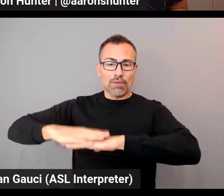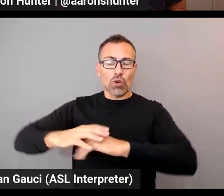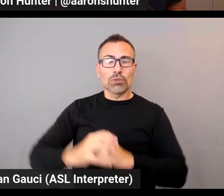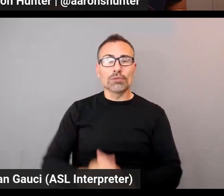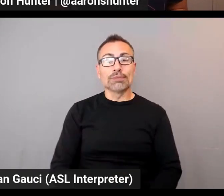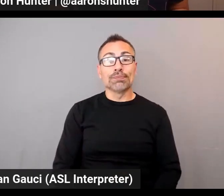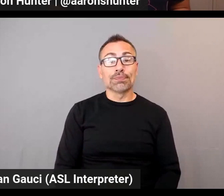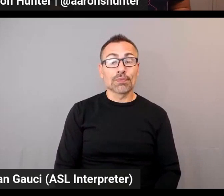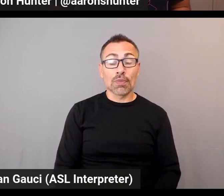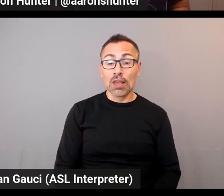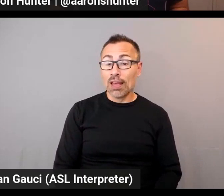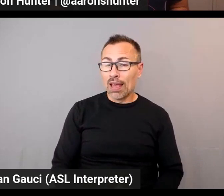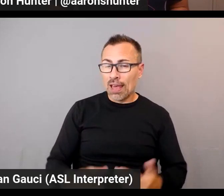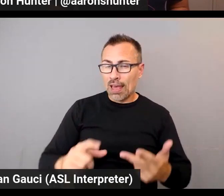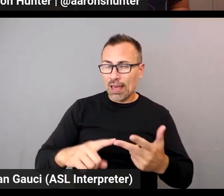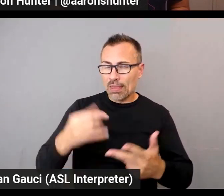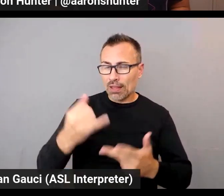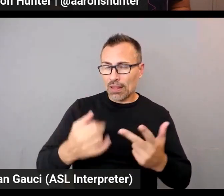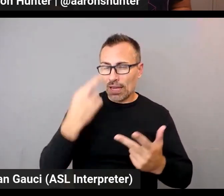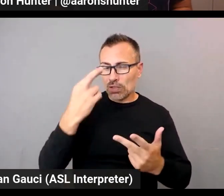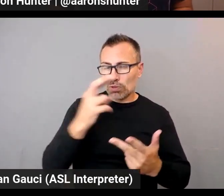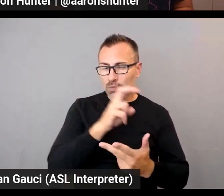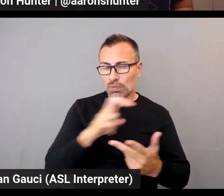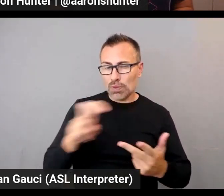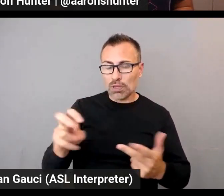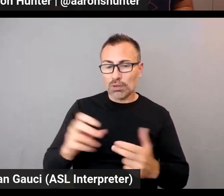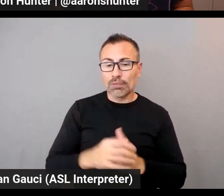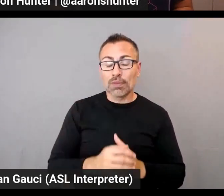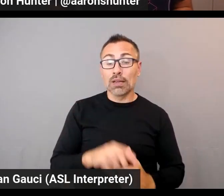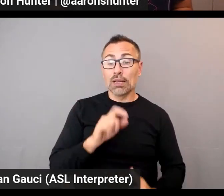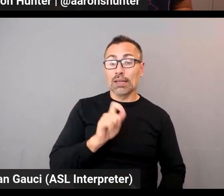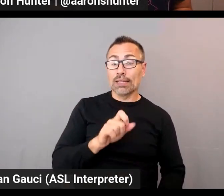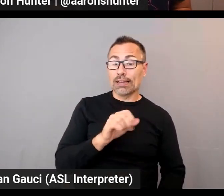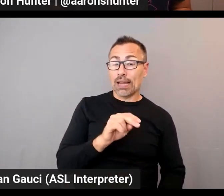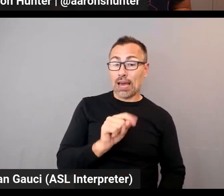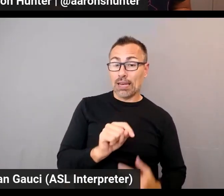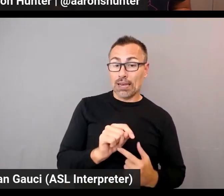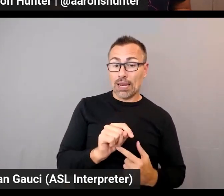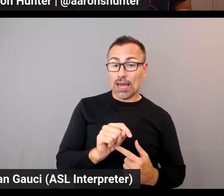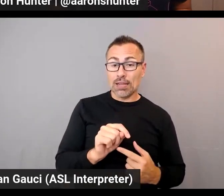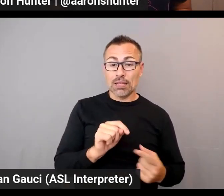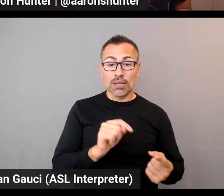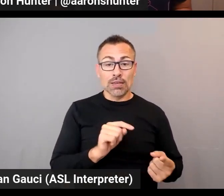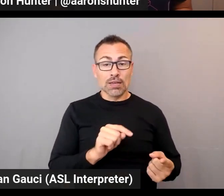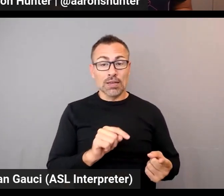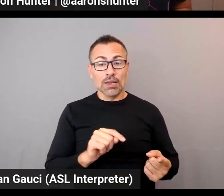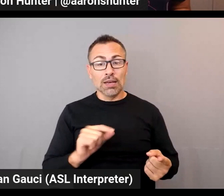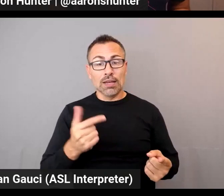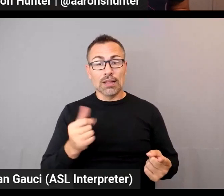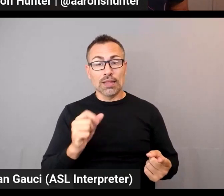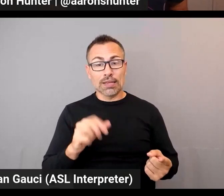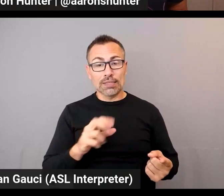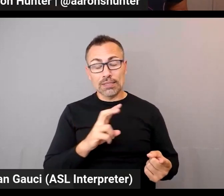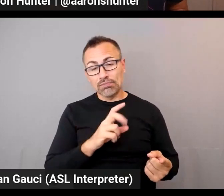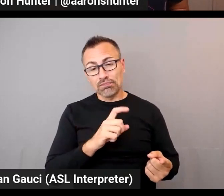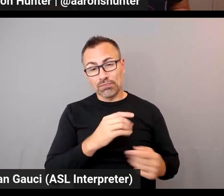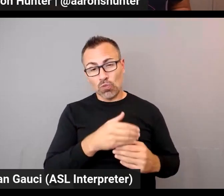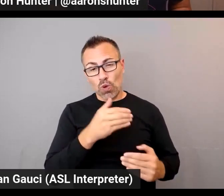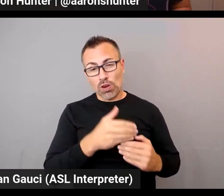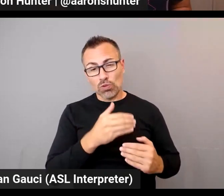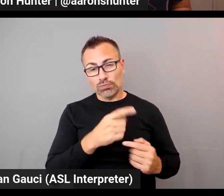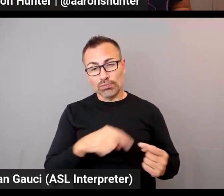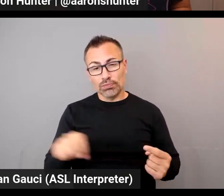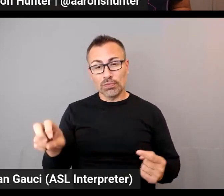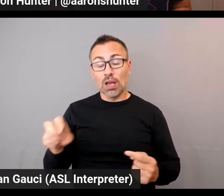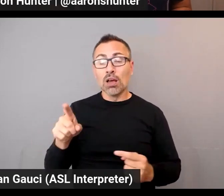thing that we've seen is, so .NET Framework, that legacy Windows-based version, has become sort of in this maintenance